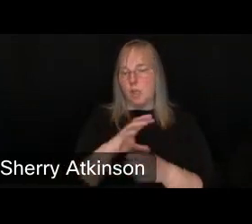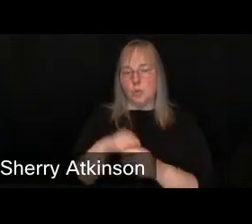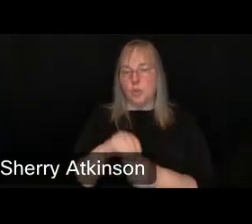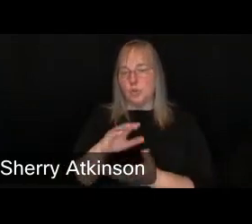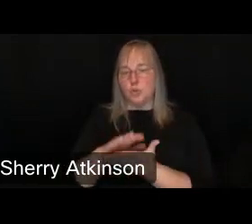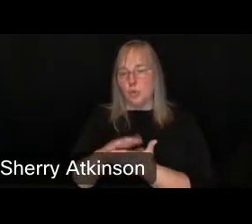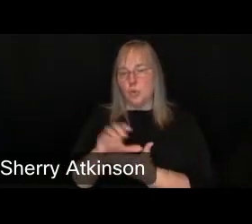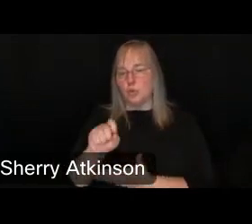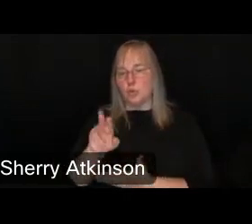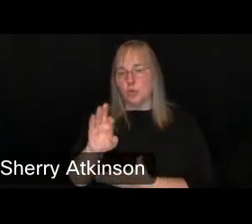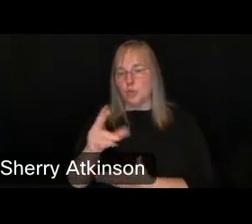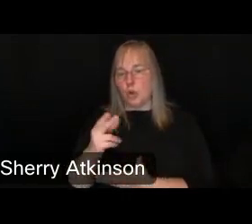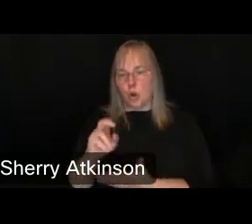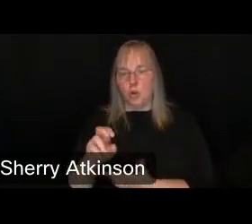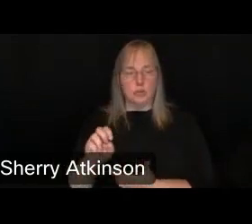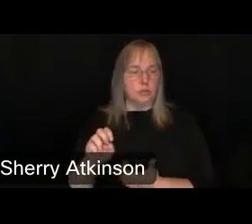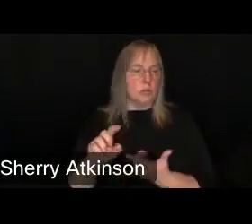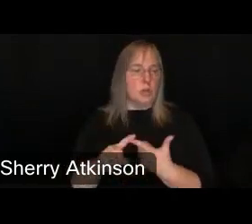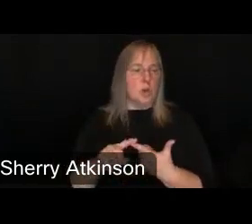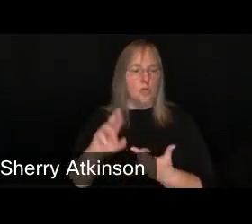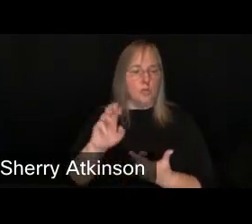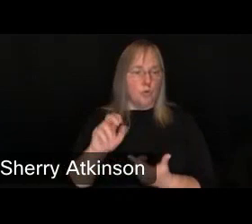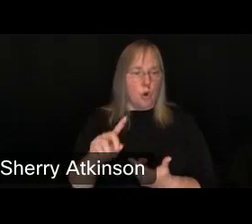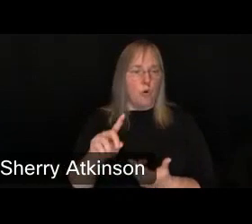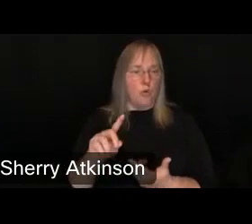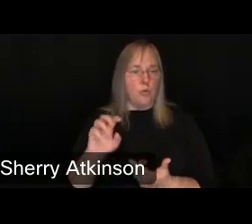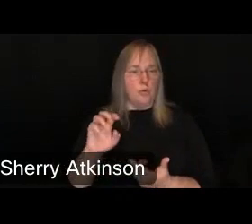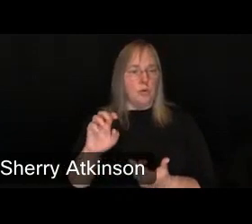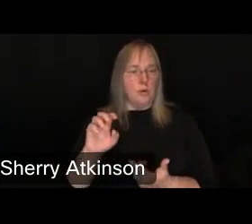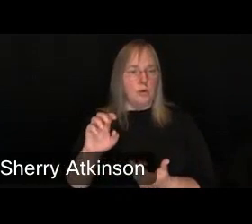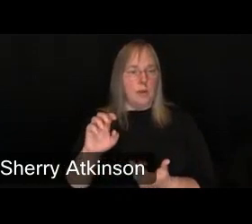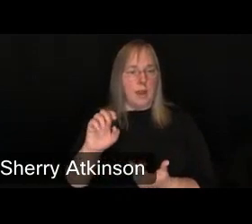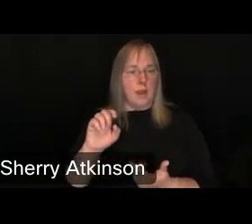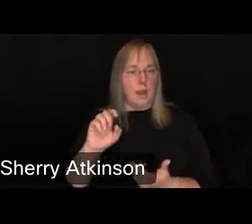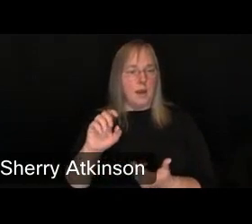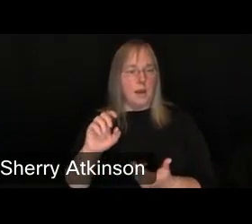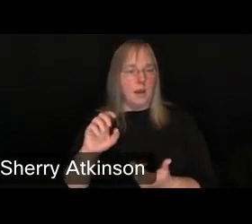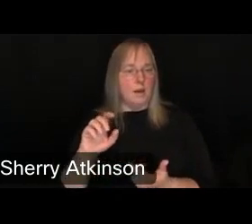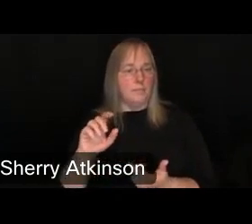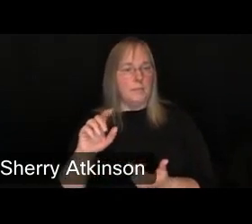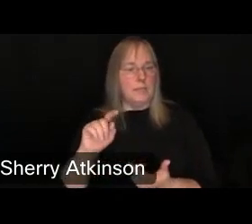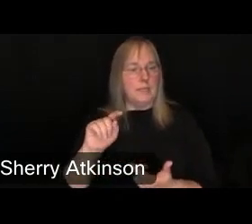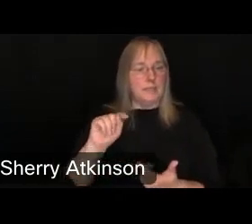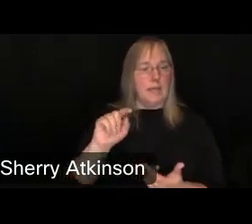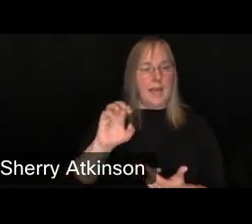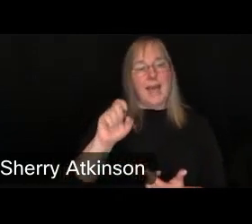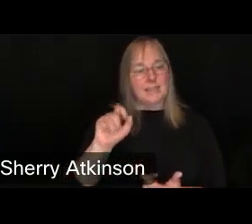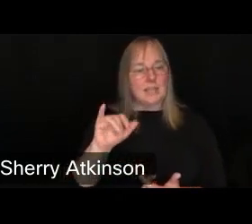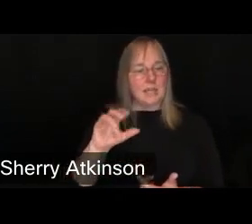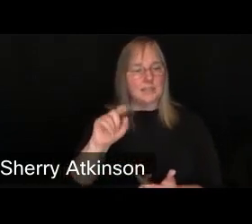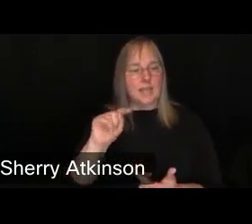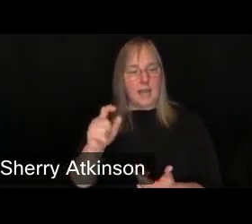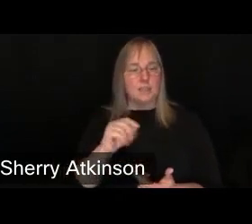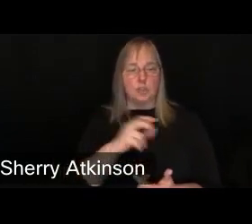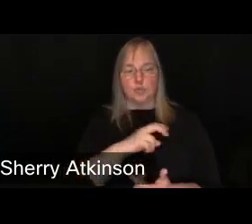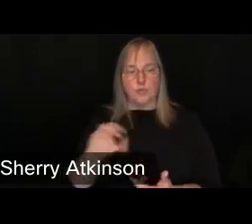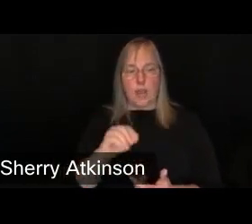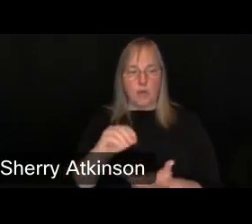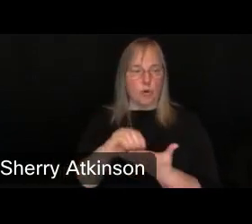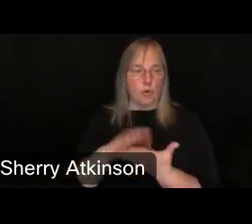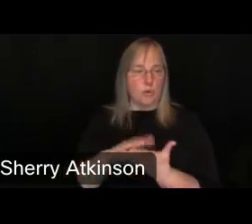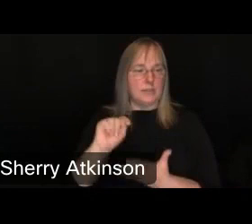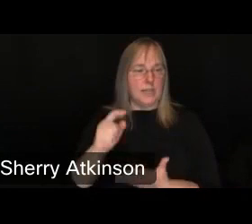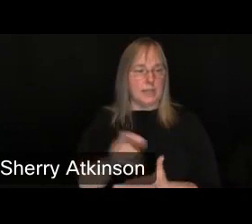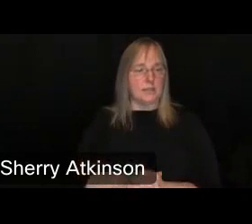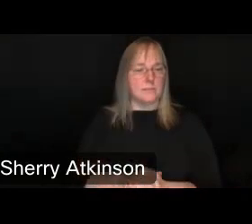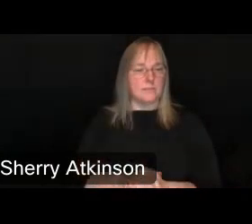and recordation and transfer taxes there. There are, on the cost side, as we remember that schools are the most